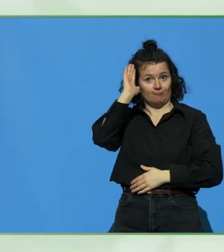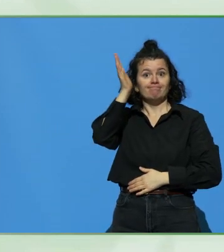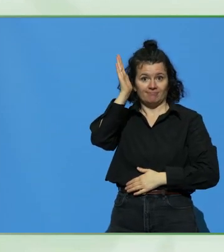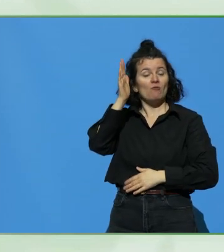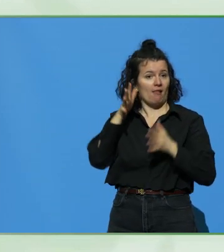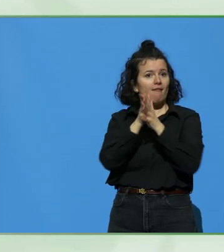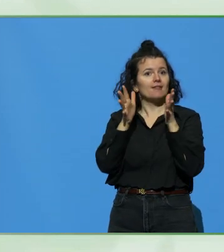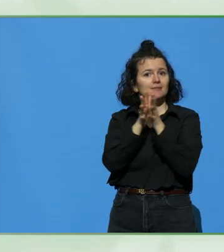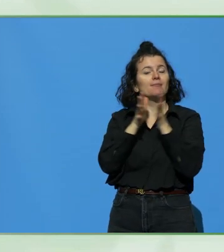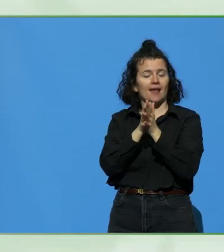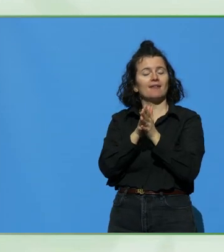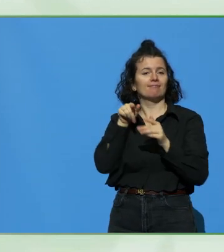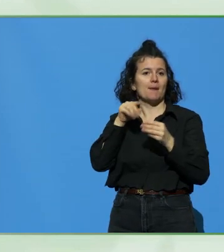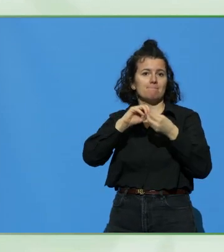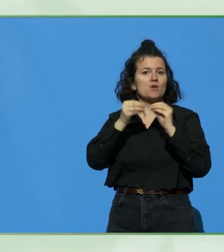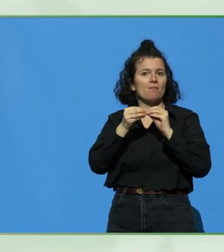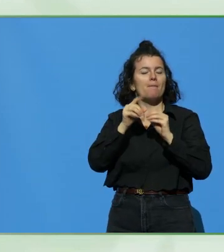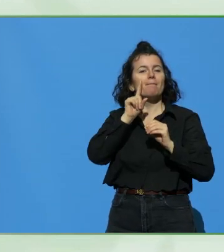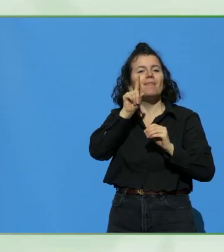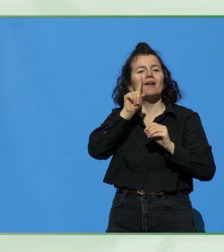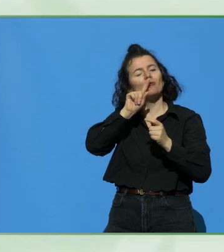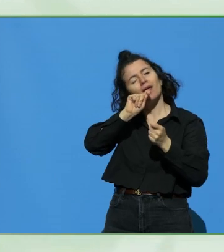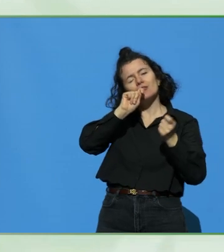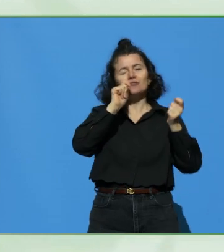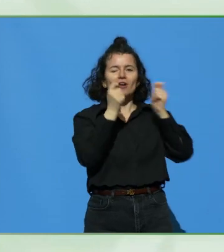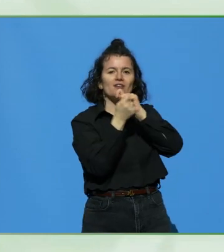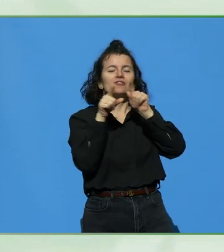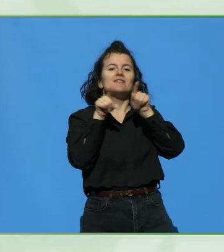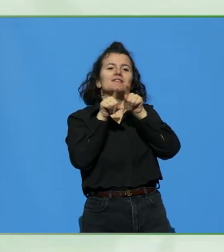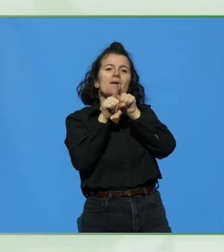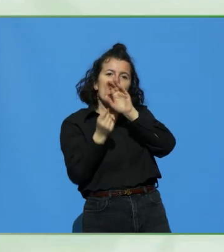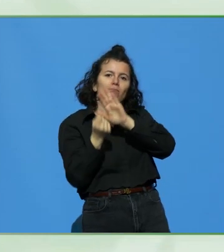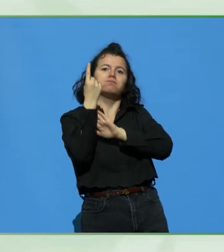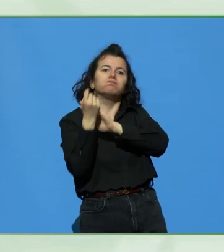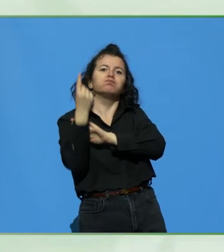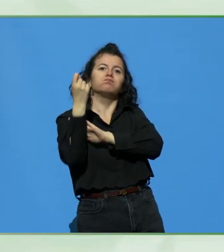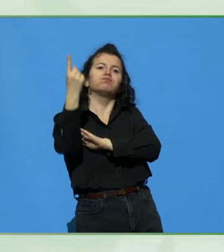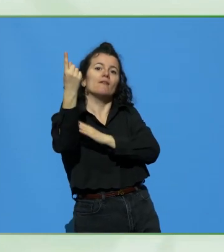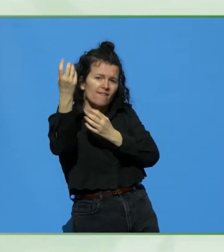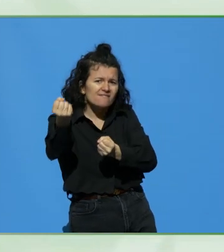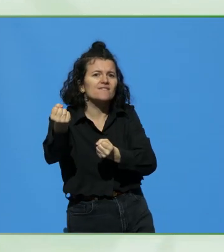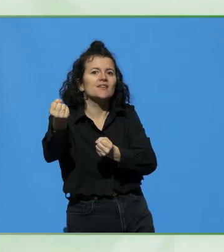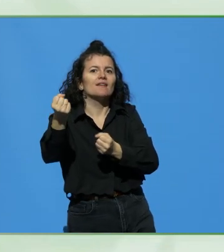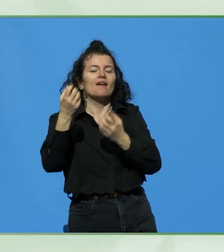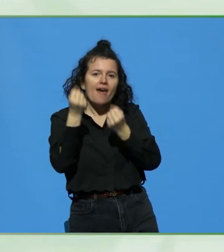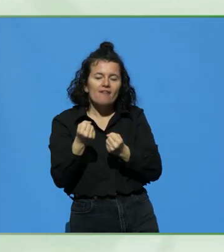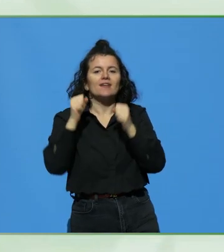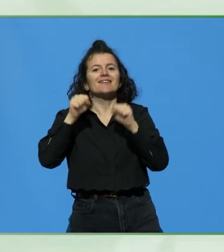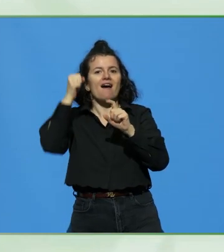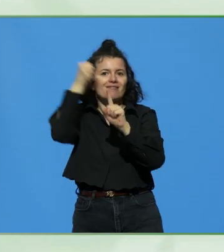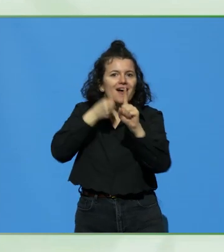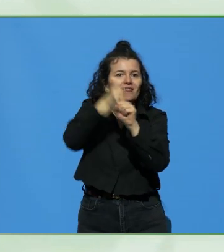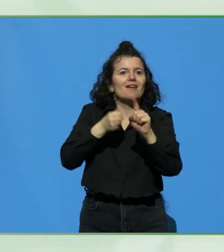about possibility. It's about how visibility, advocacy, and creative solutions and inclusive design